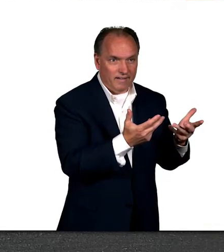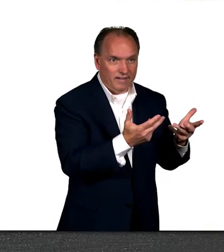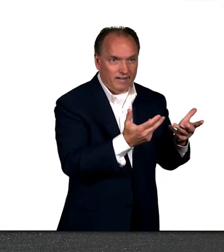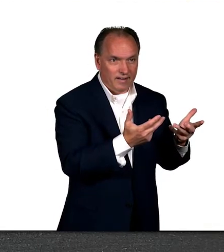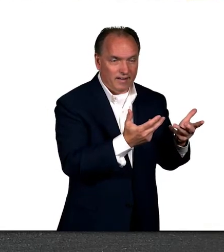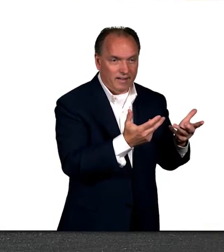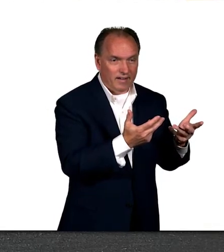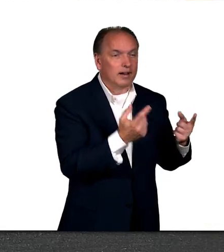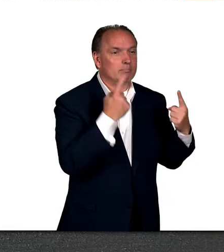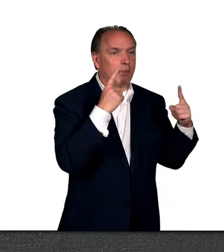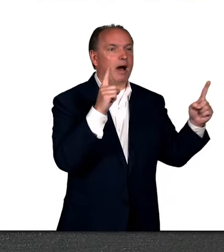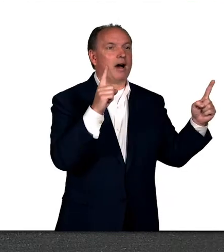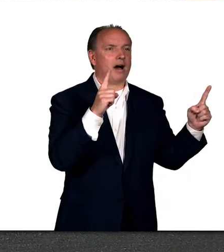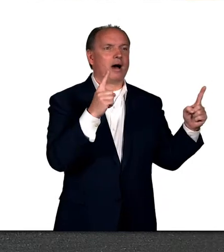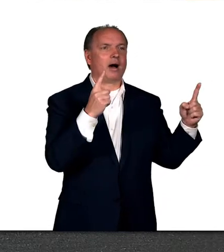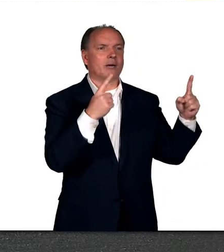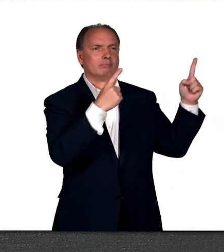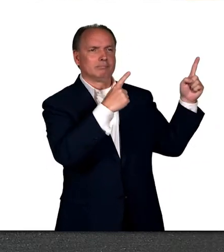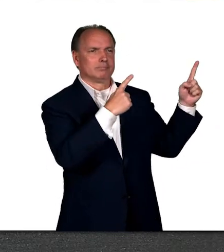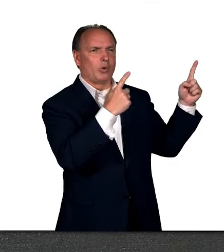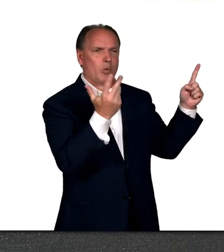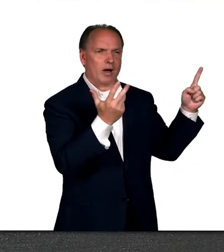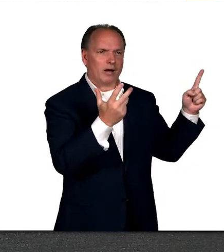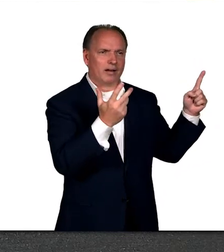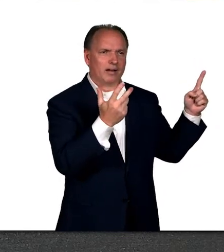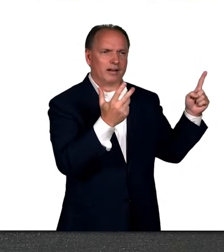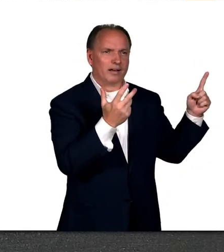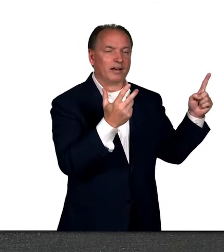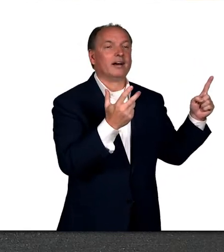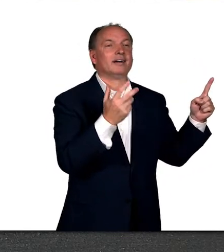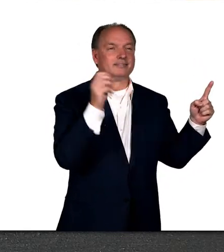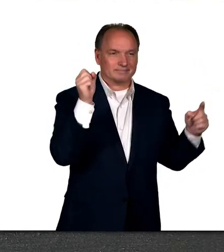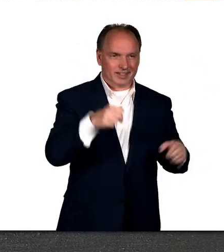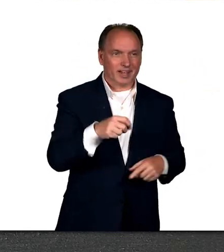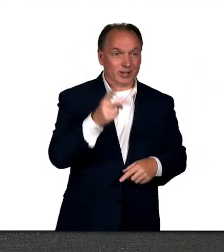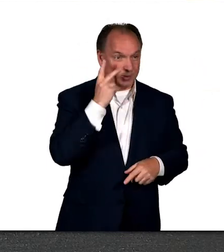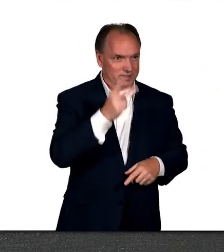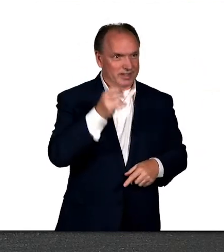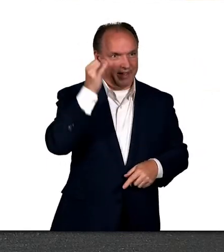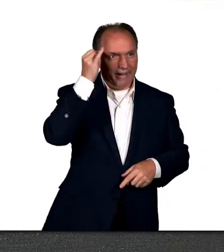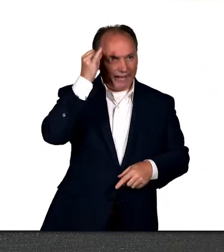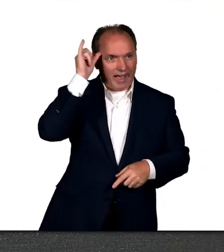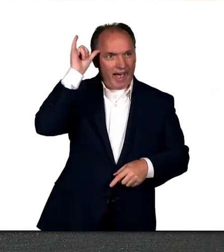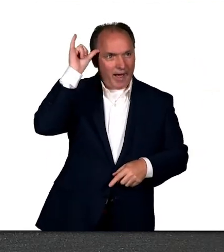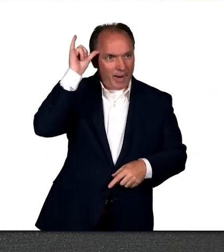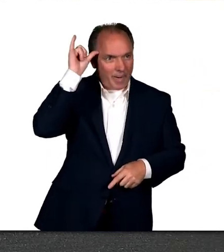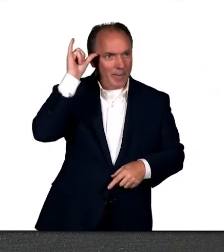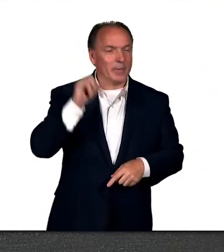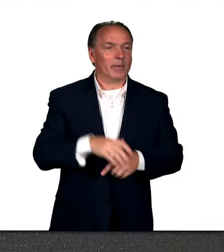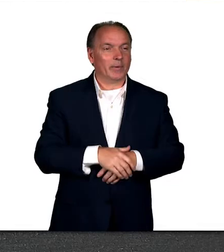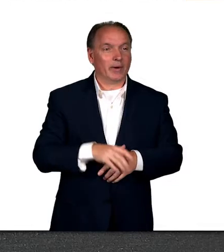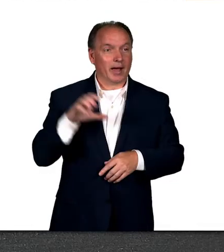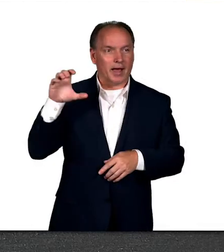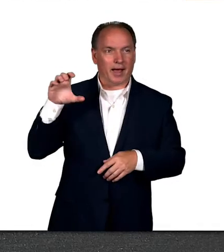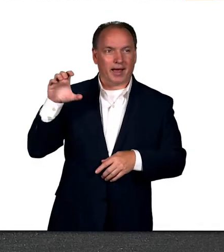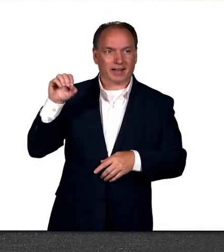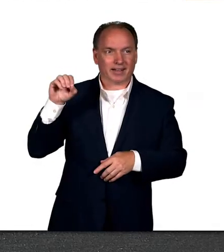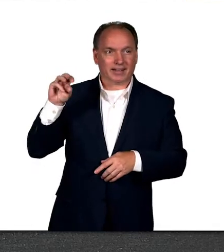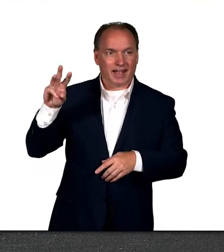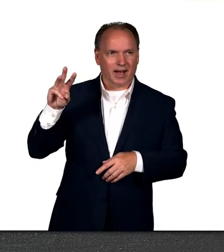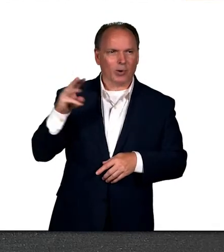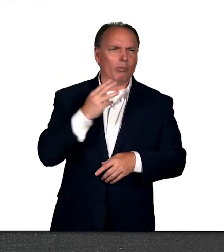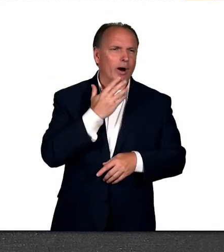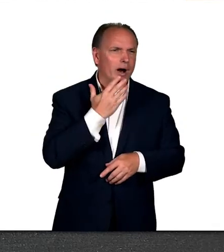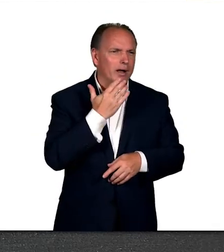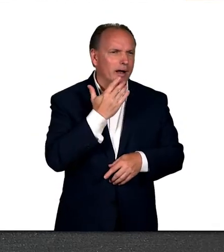happens, doesn't it? There we go. Oh, yeah, you see a cow. And what colors do you